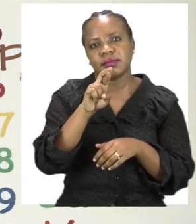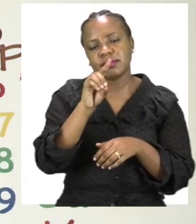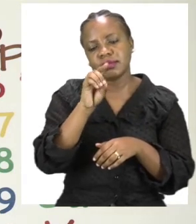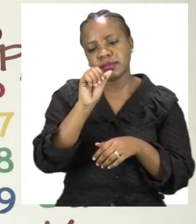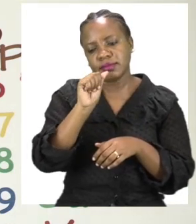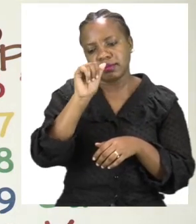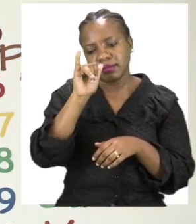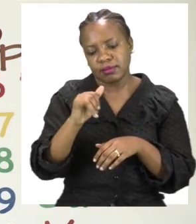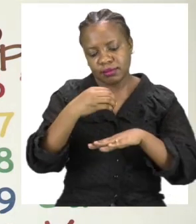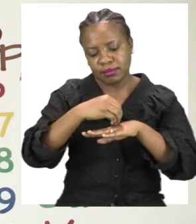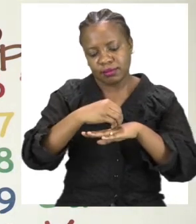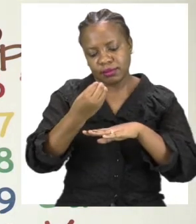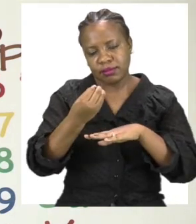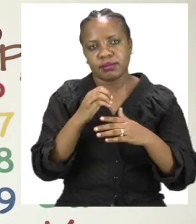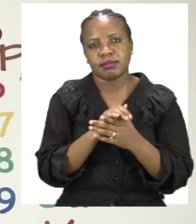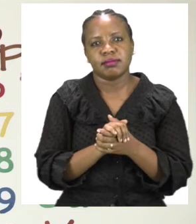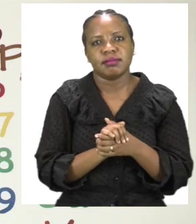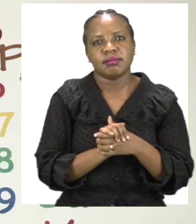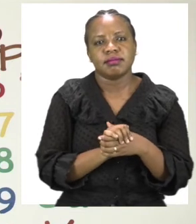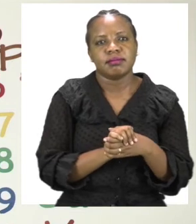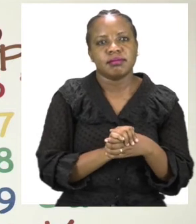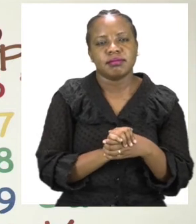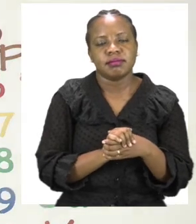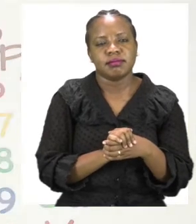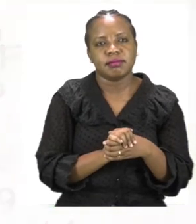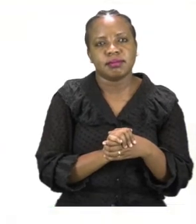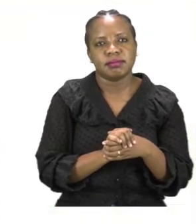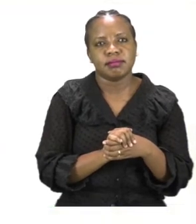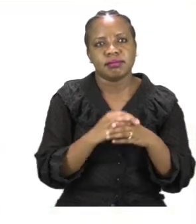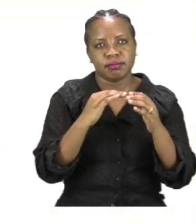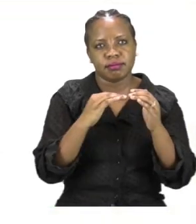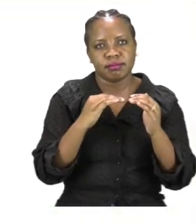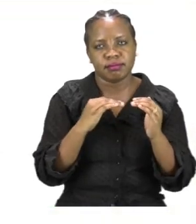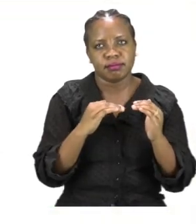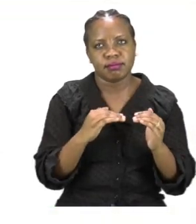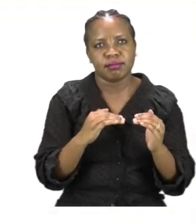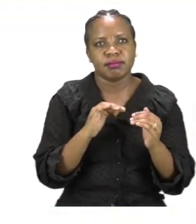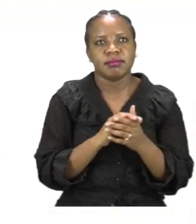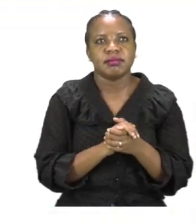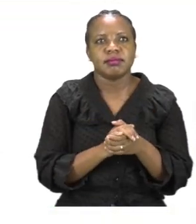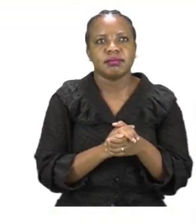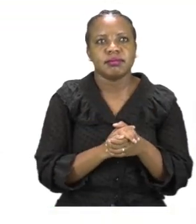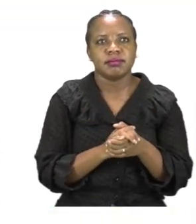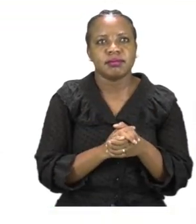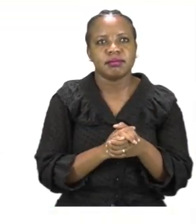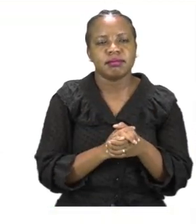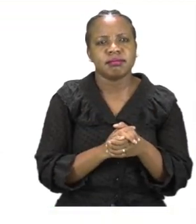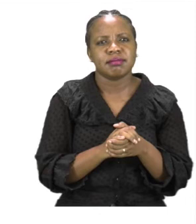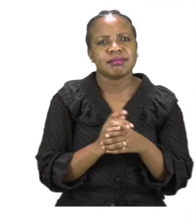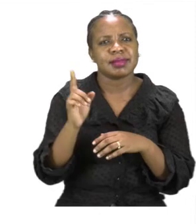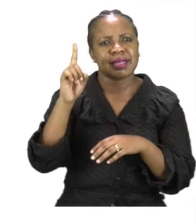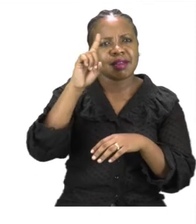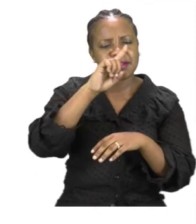Let's now look at the other ones. The next day that we can see is the day that starts with